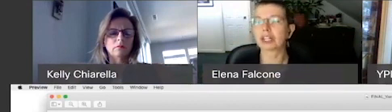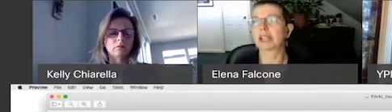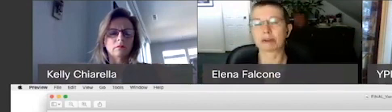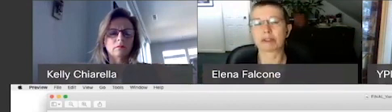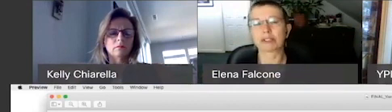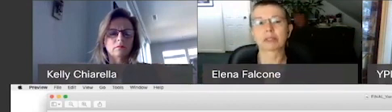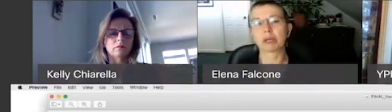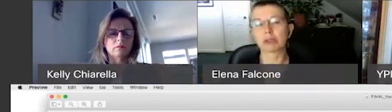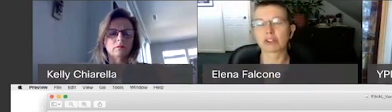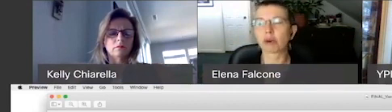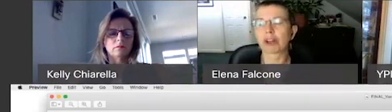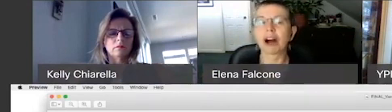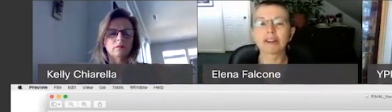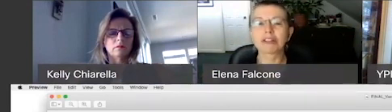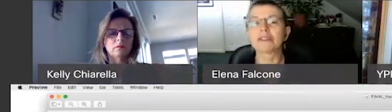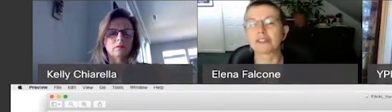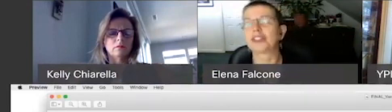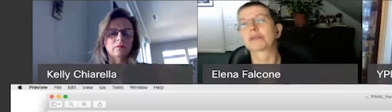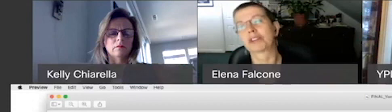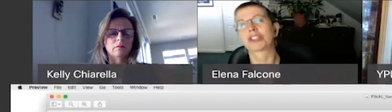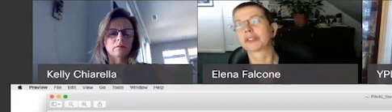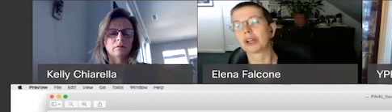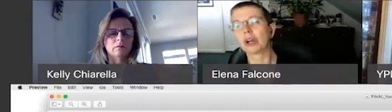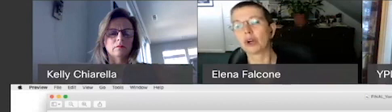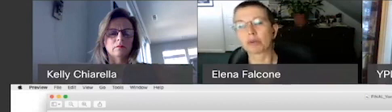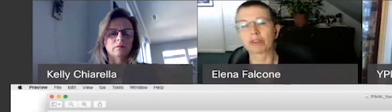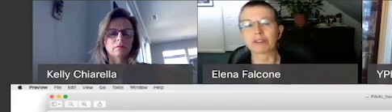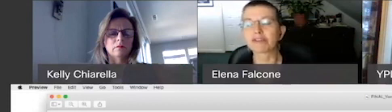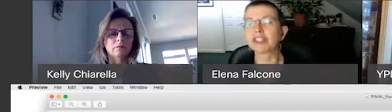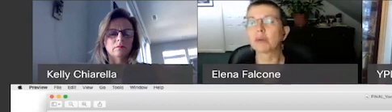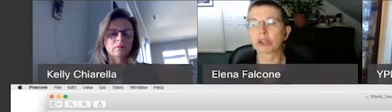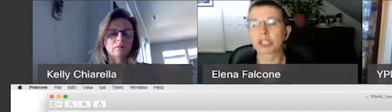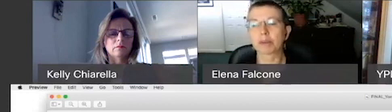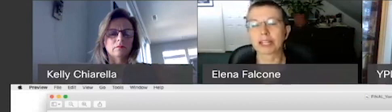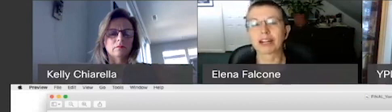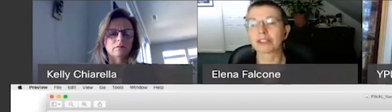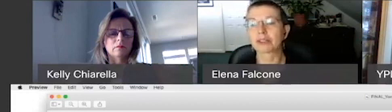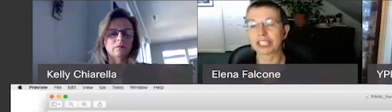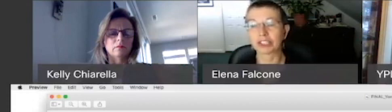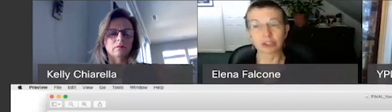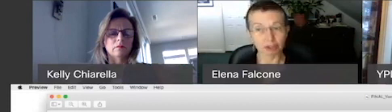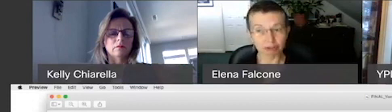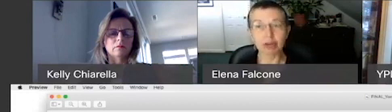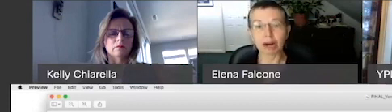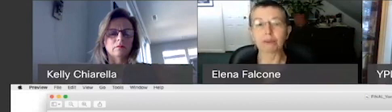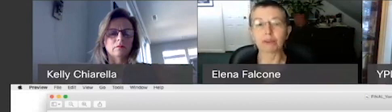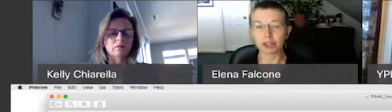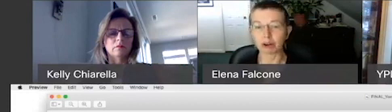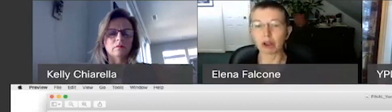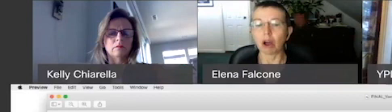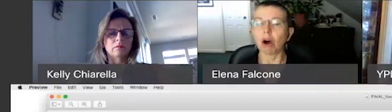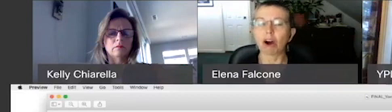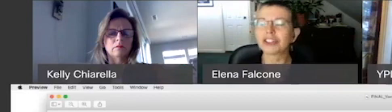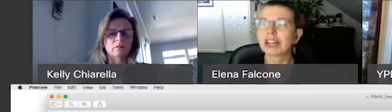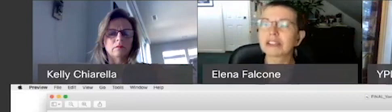Senior Law Day Collaborative is composed of more than 150 professionals who provide free workshops and consultations throughout the